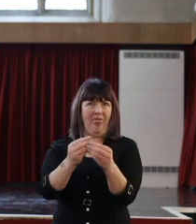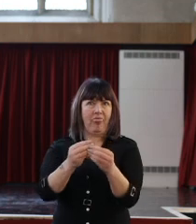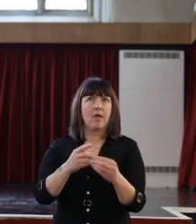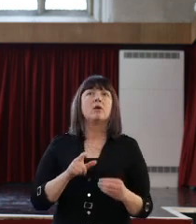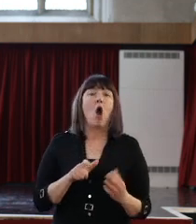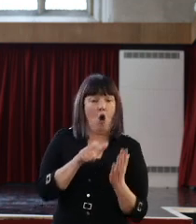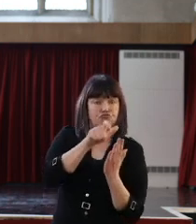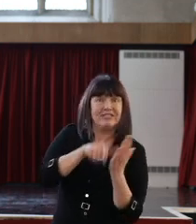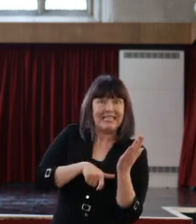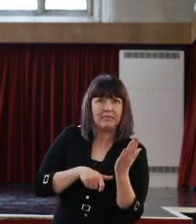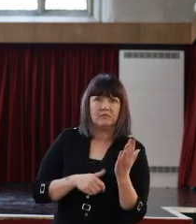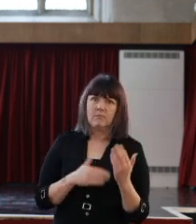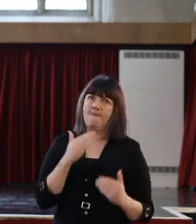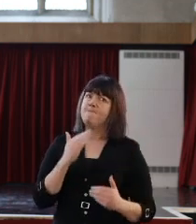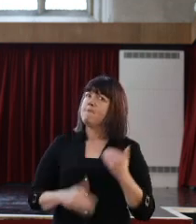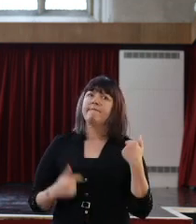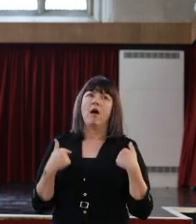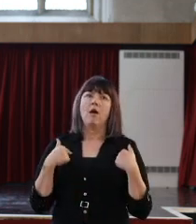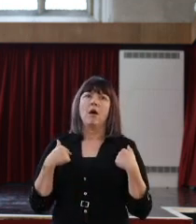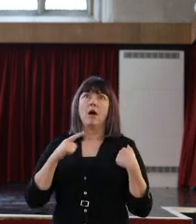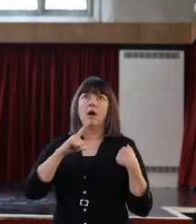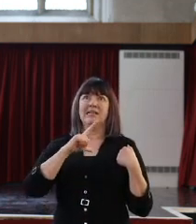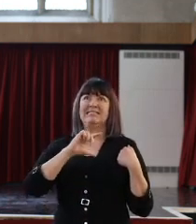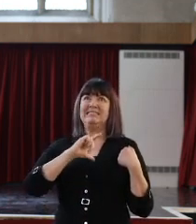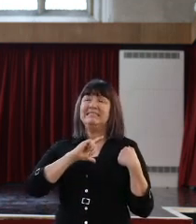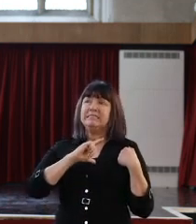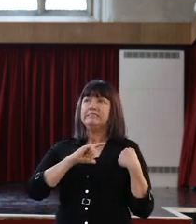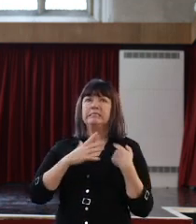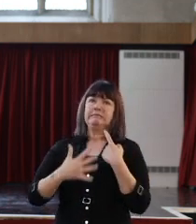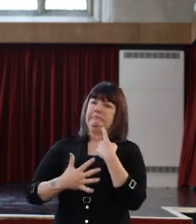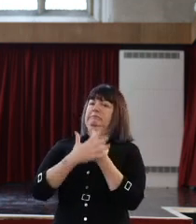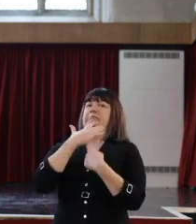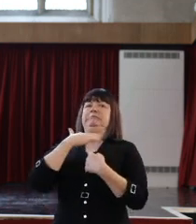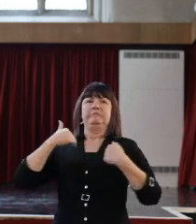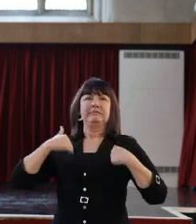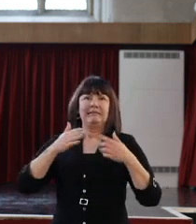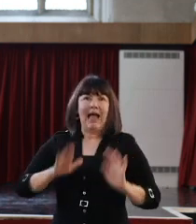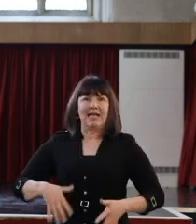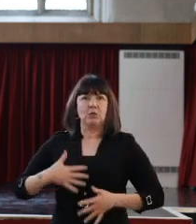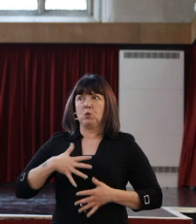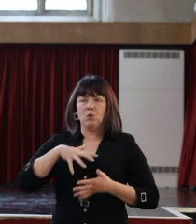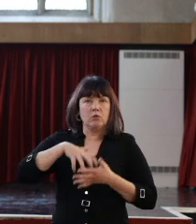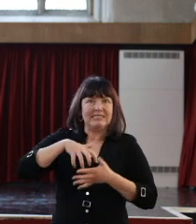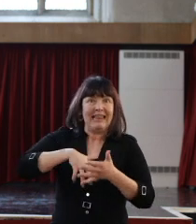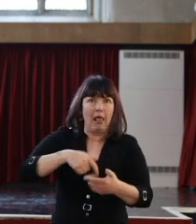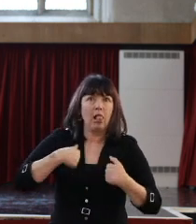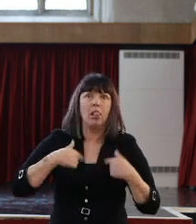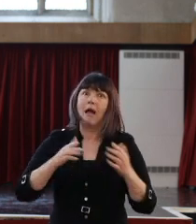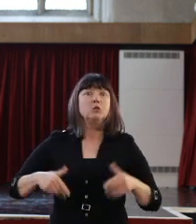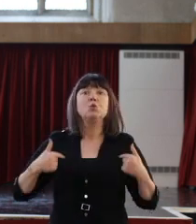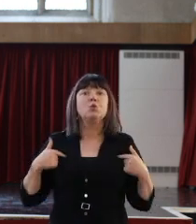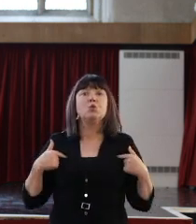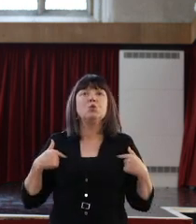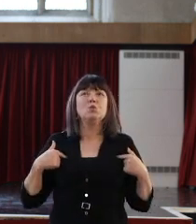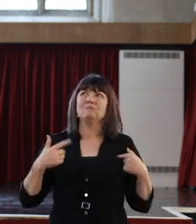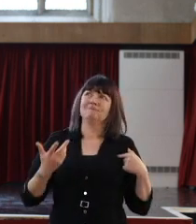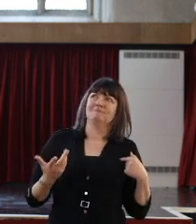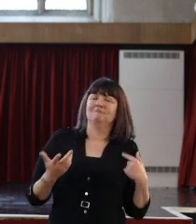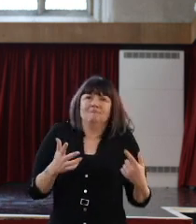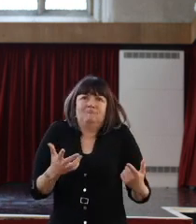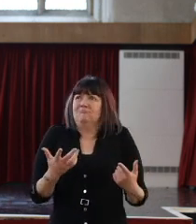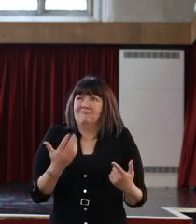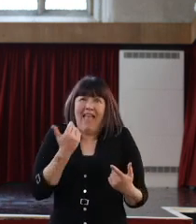And because he stole, I had to as well. By the age of 12, I was pretty much living like the Artful Dodger. I was stealing